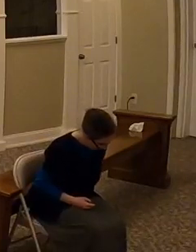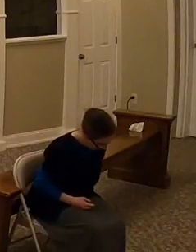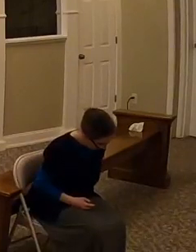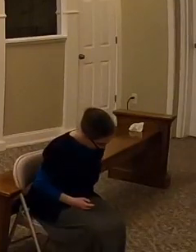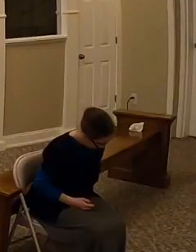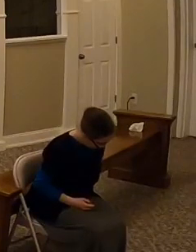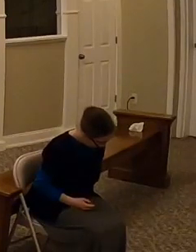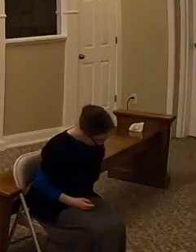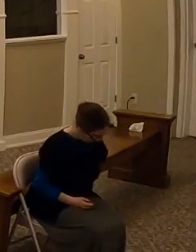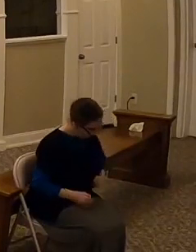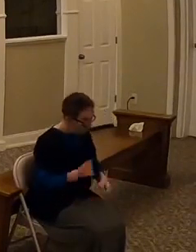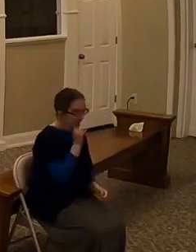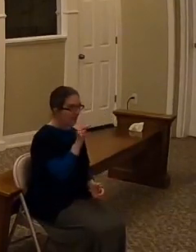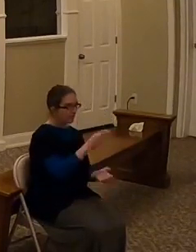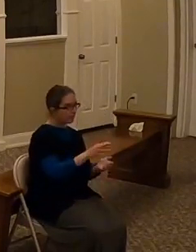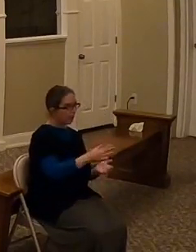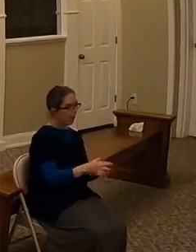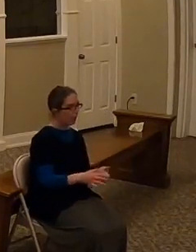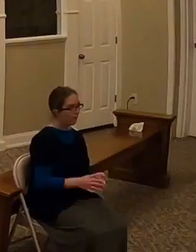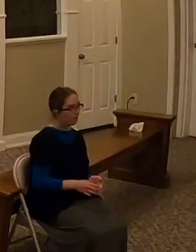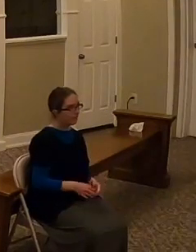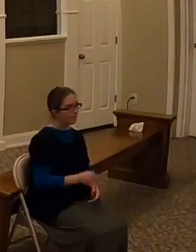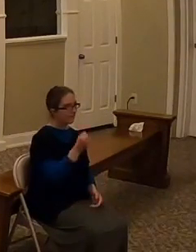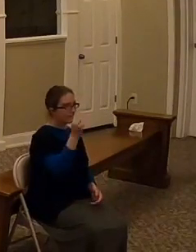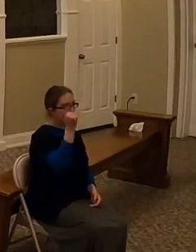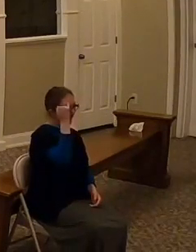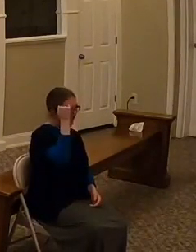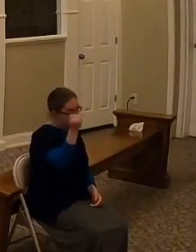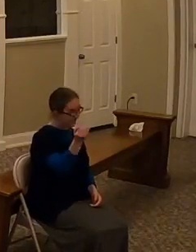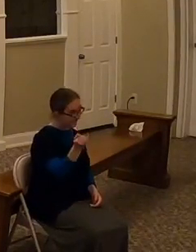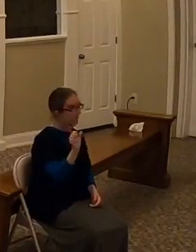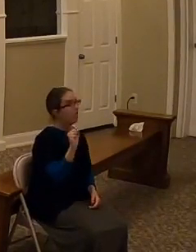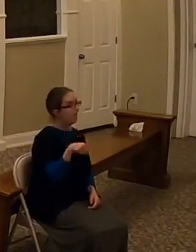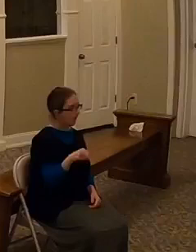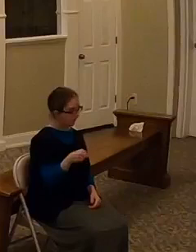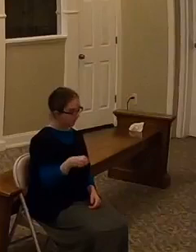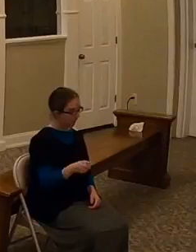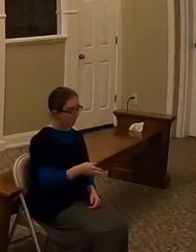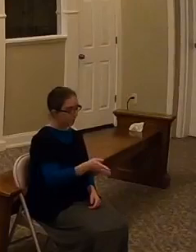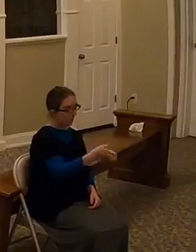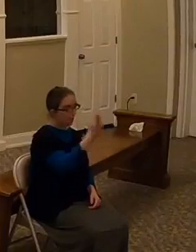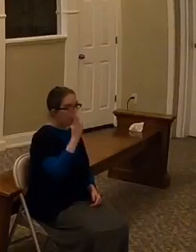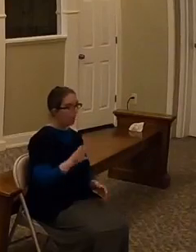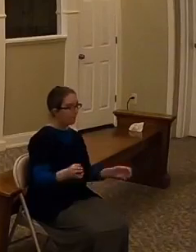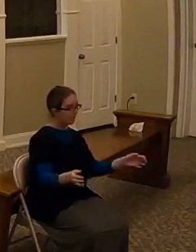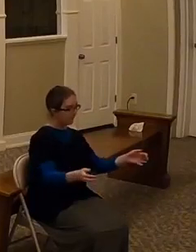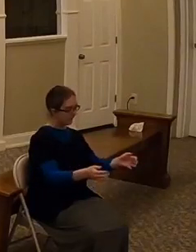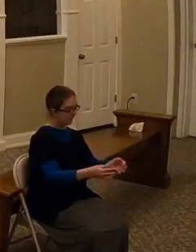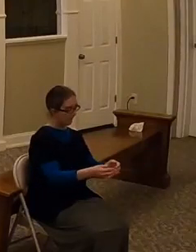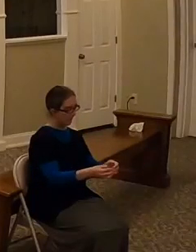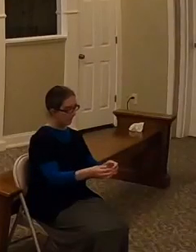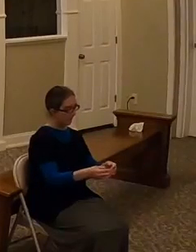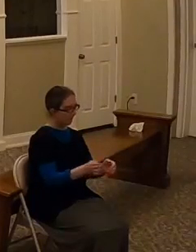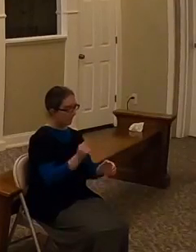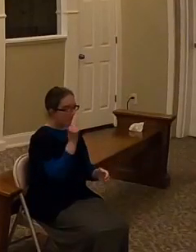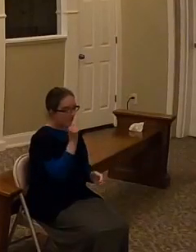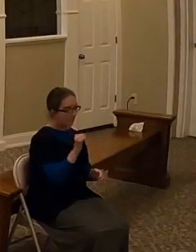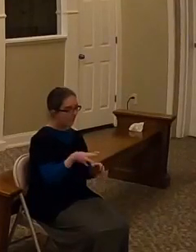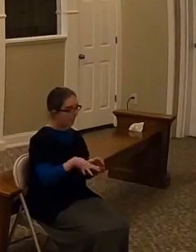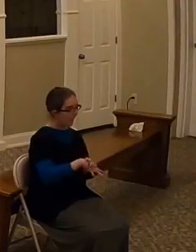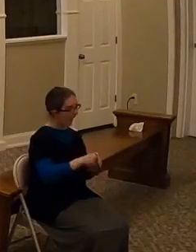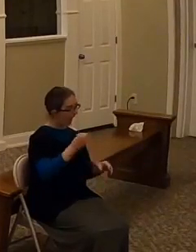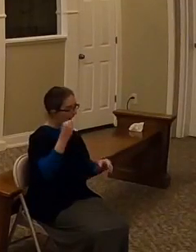Now, is holiness just a concept? Yeah, it's a concept God put together. Amen. Is it just for